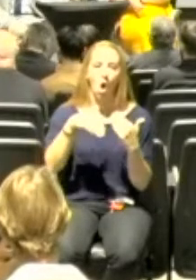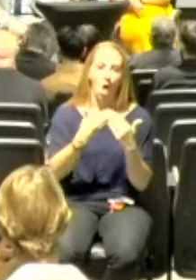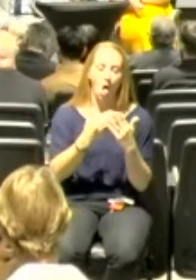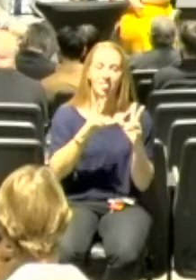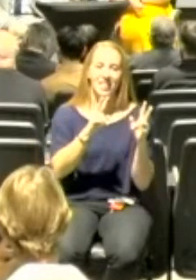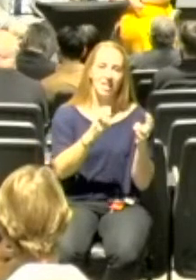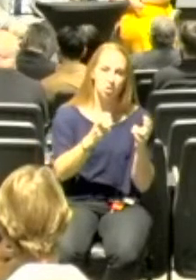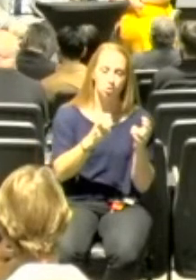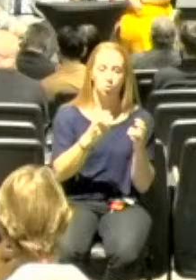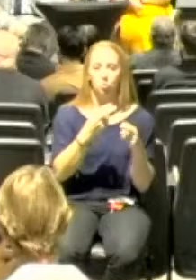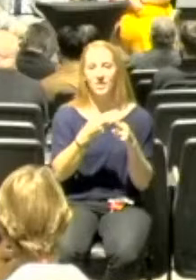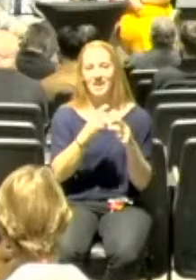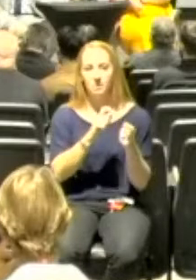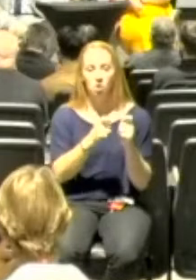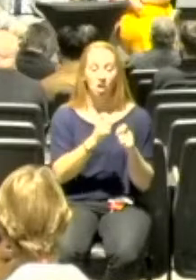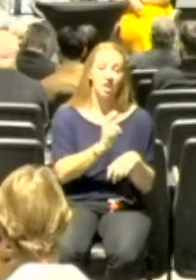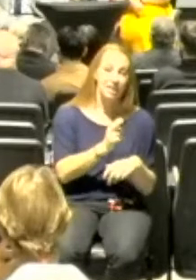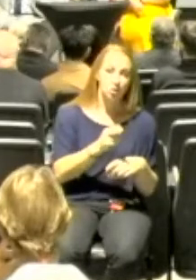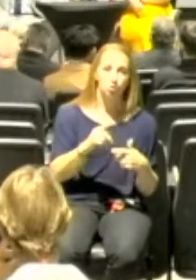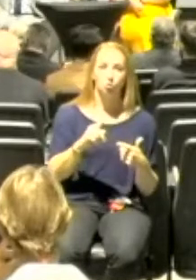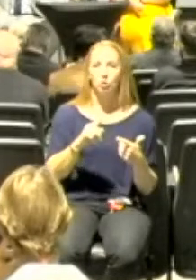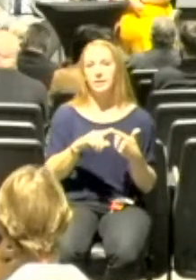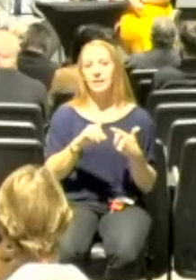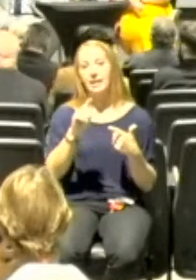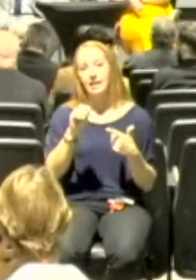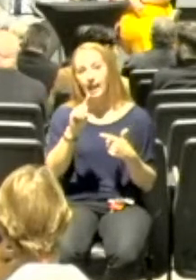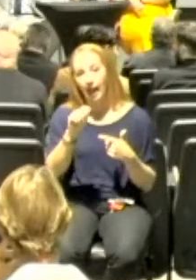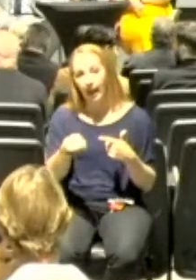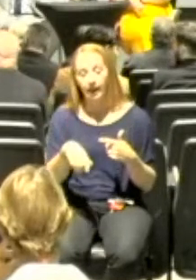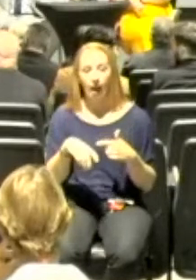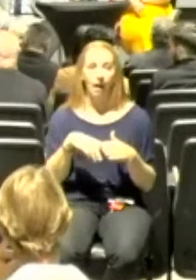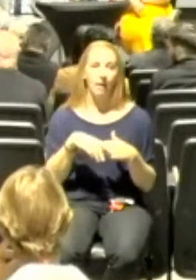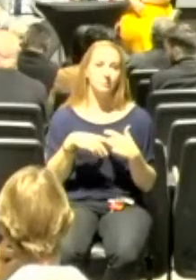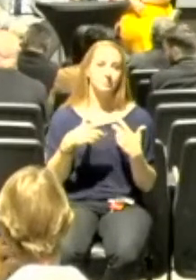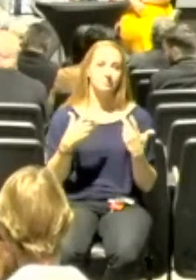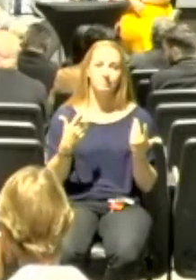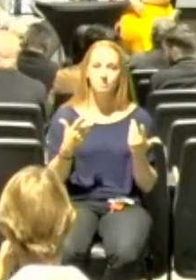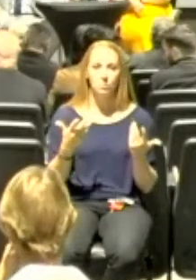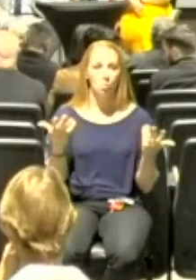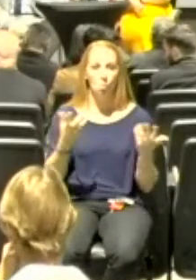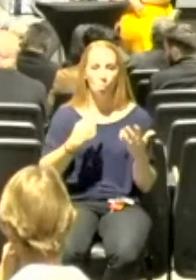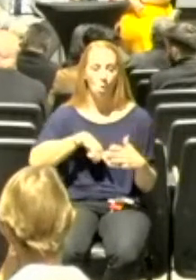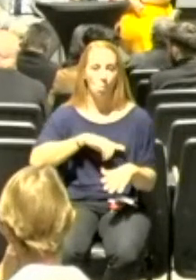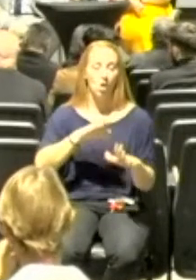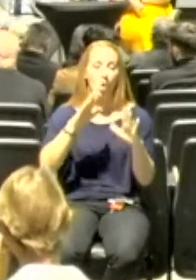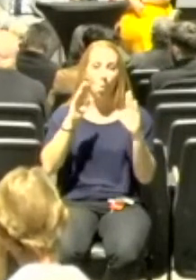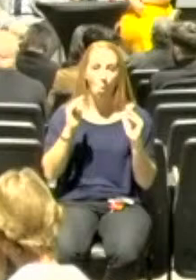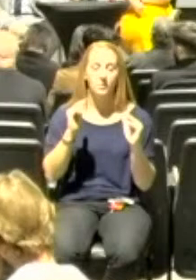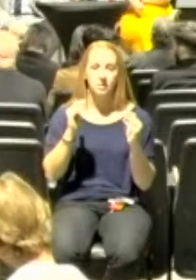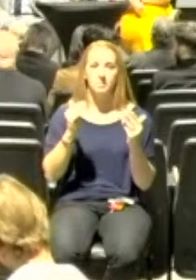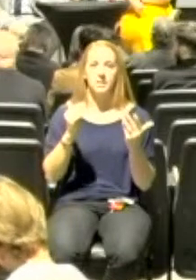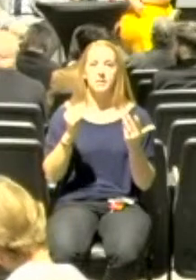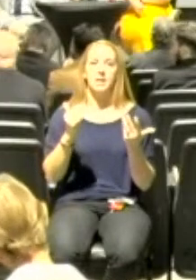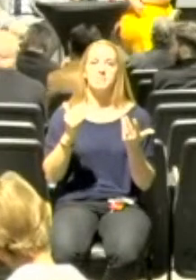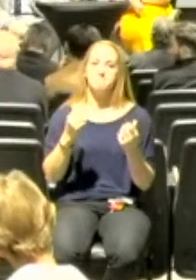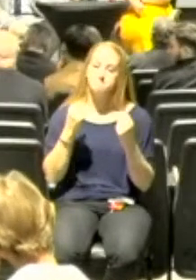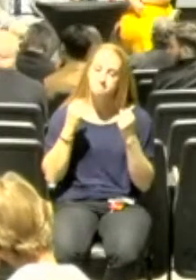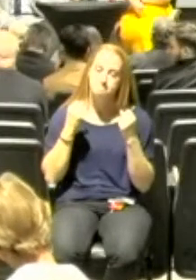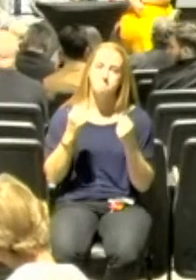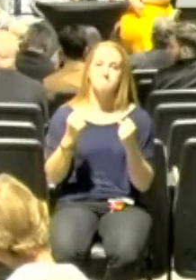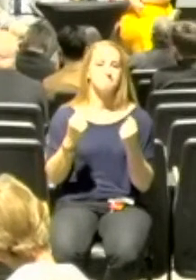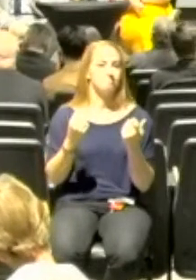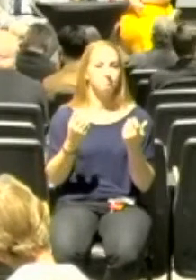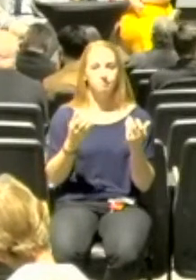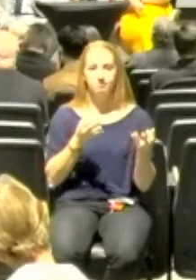the history of this, the data that has been looked at, and indeed, what we hope to be a profound statement as to why this is